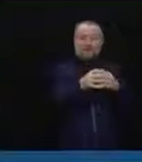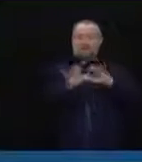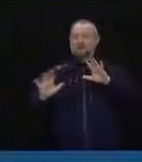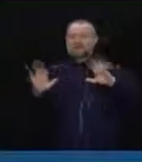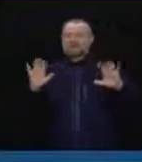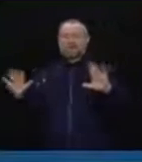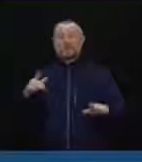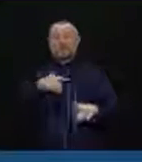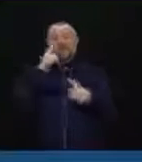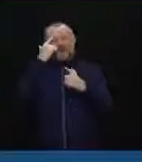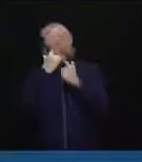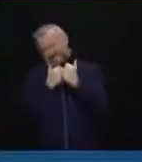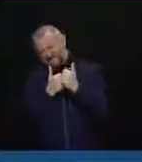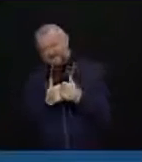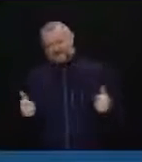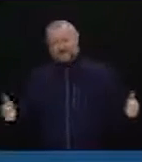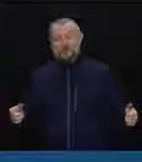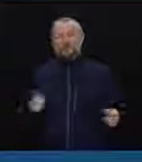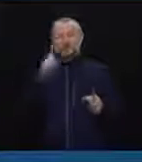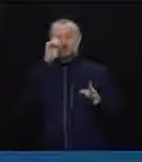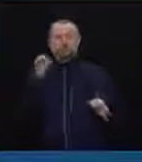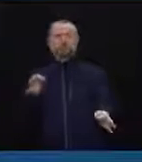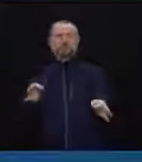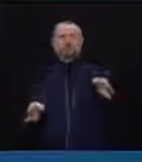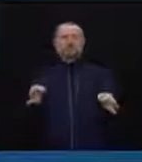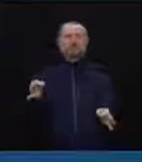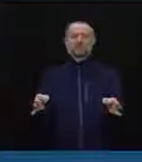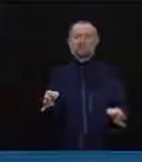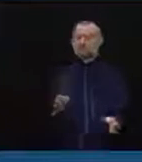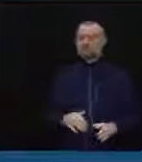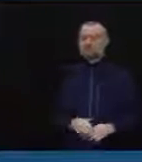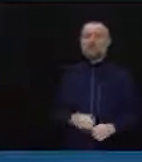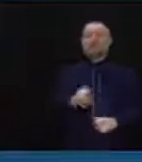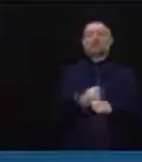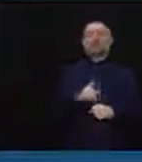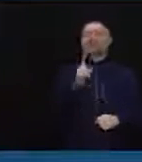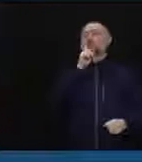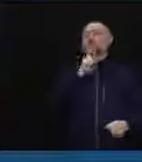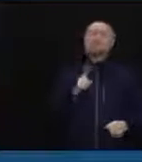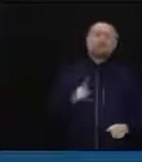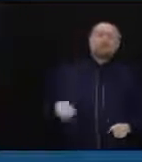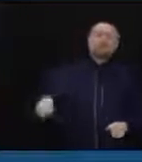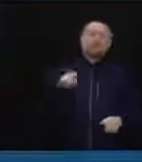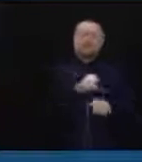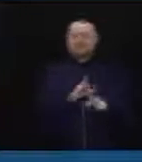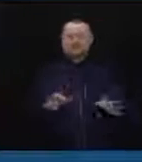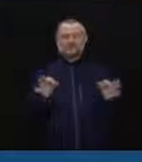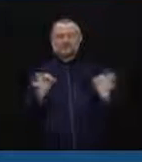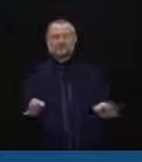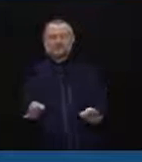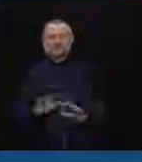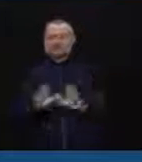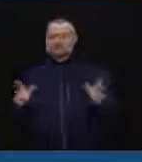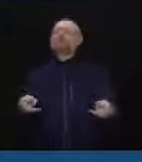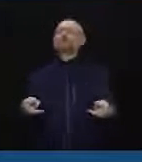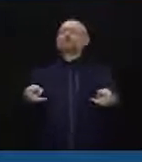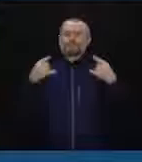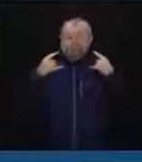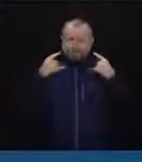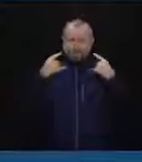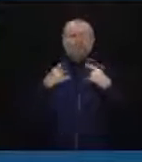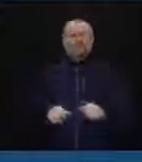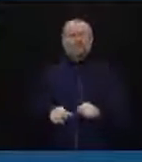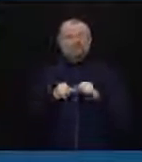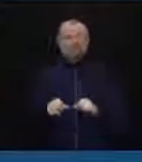with. And I also want to make sure that as people make that decision that they want to continue wearing a mask, or a business wants to